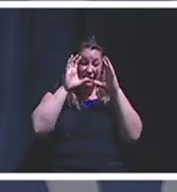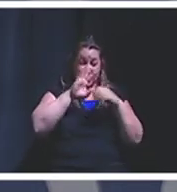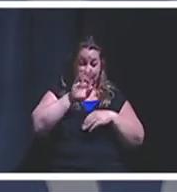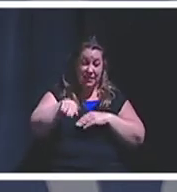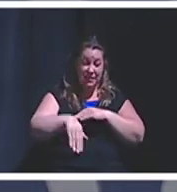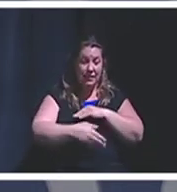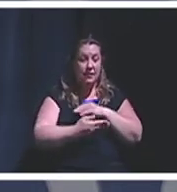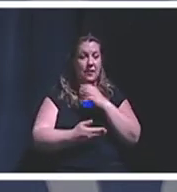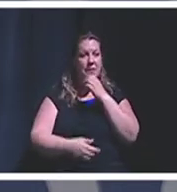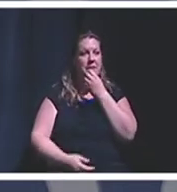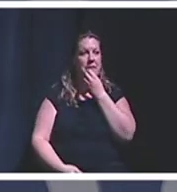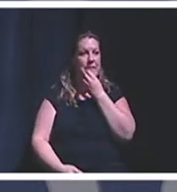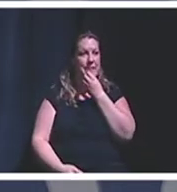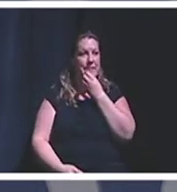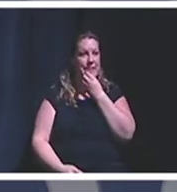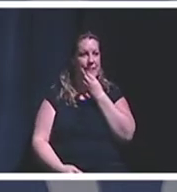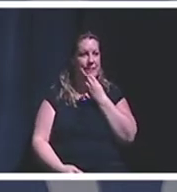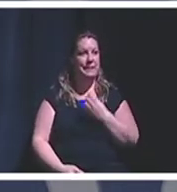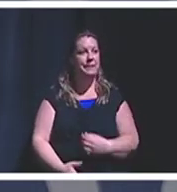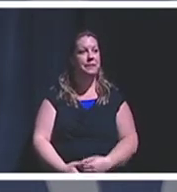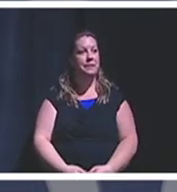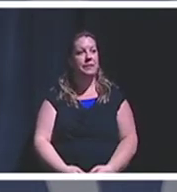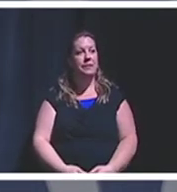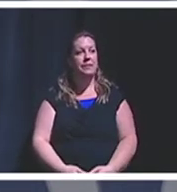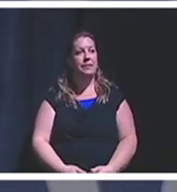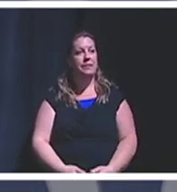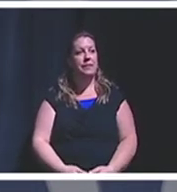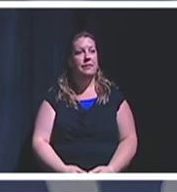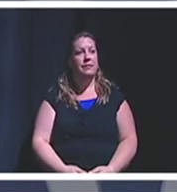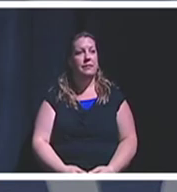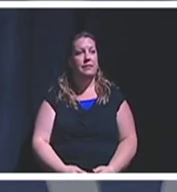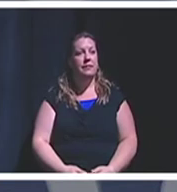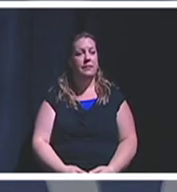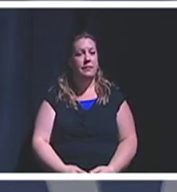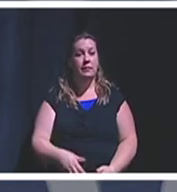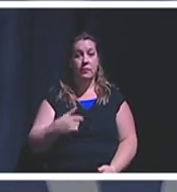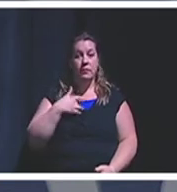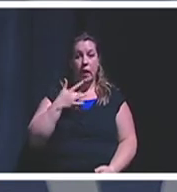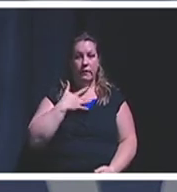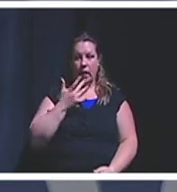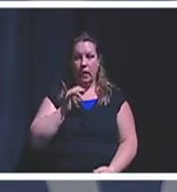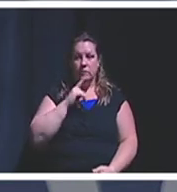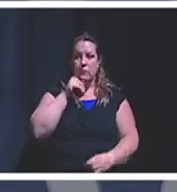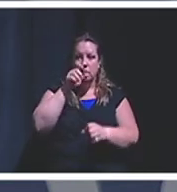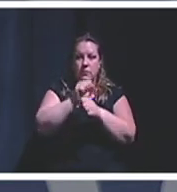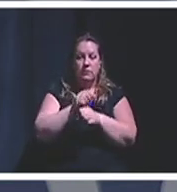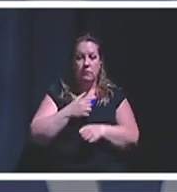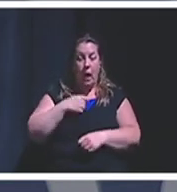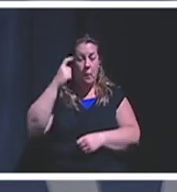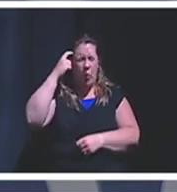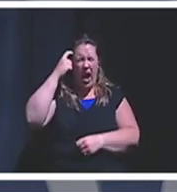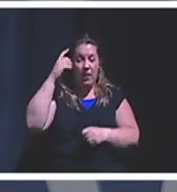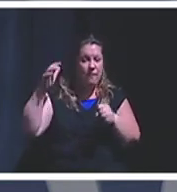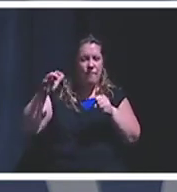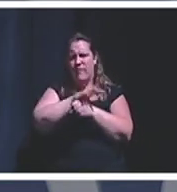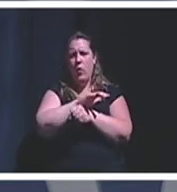remember feeling as if literally my brain could hold no more